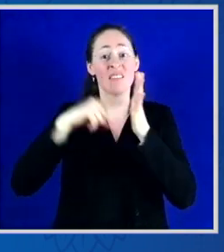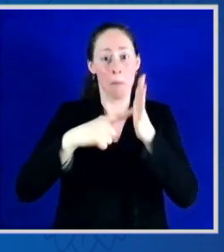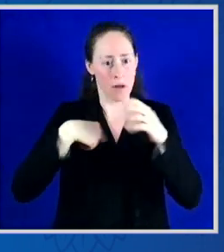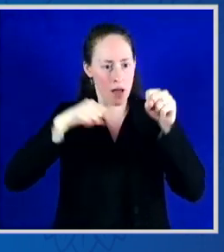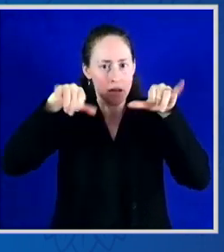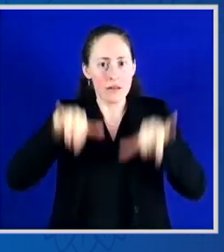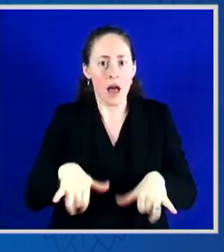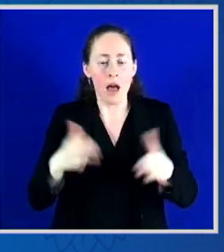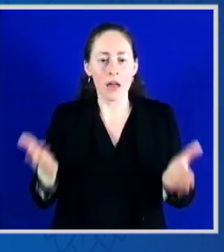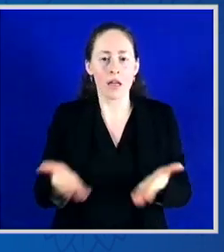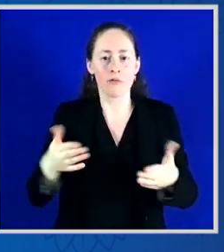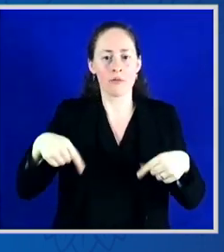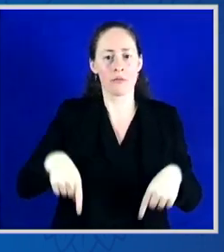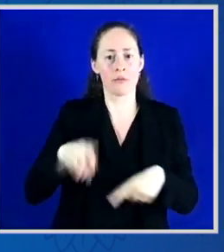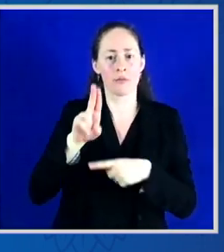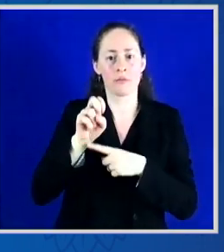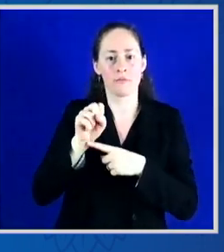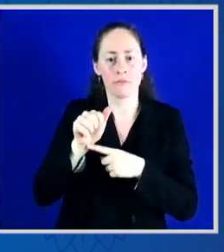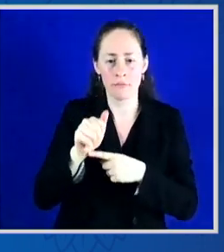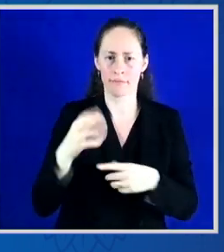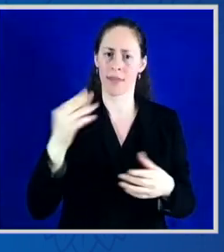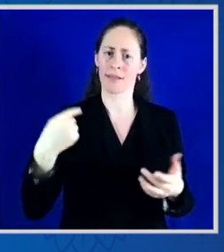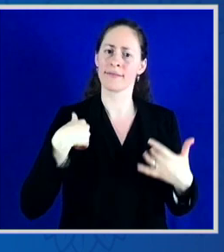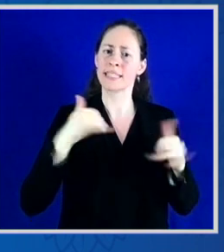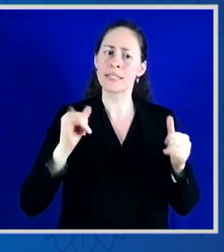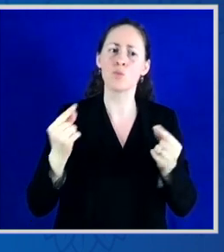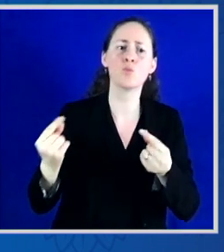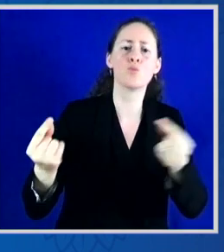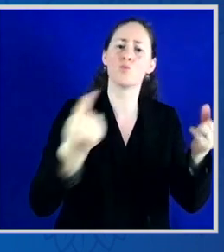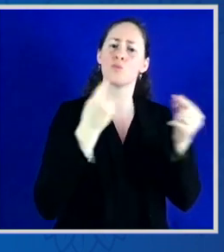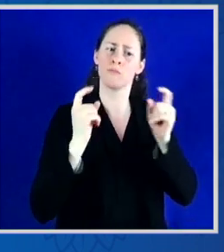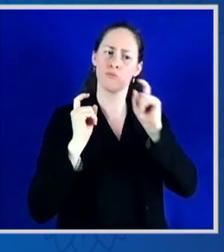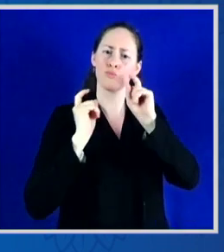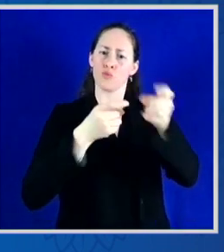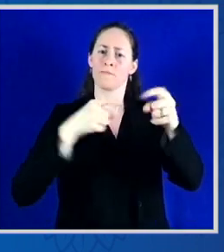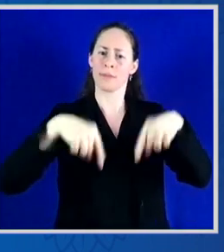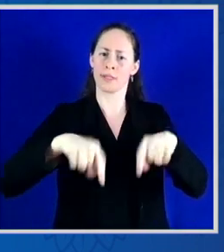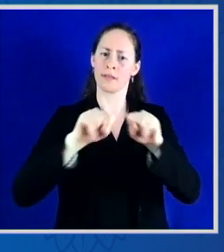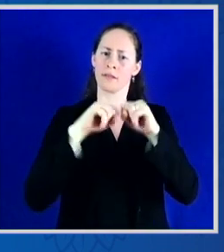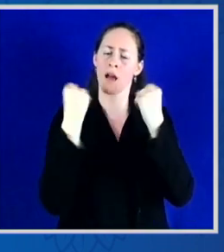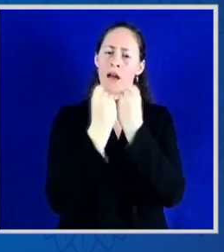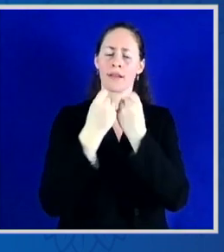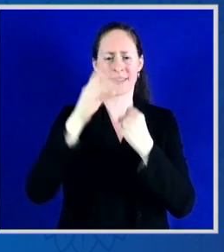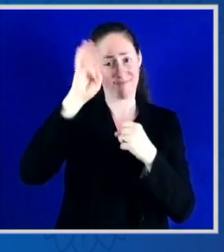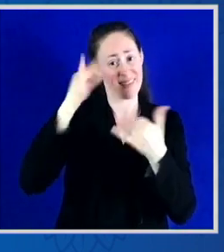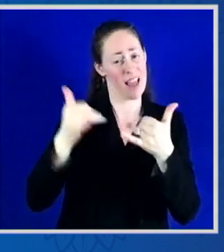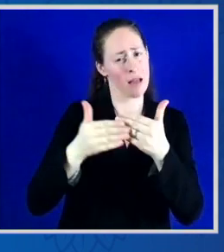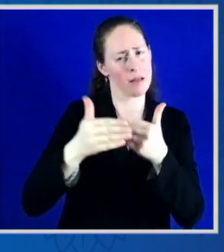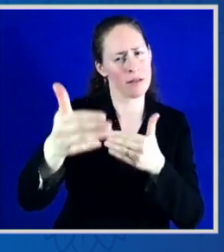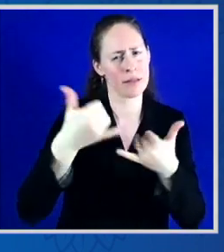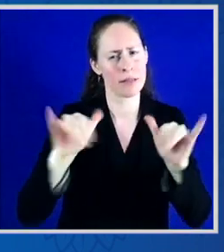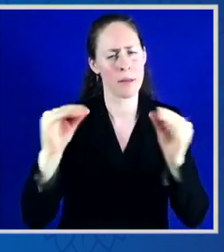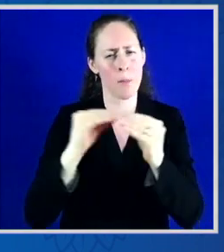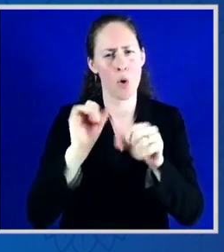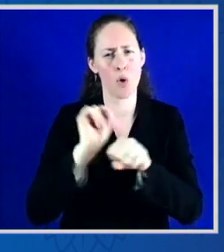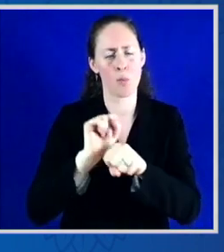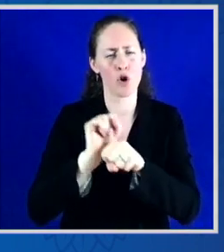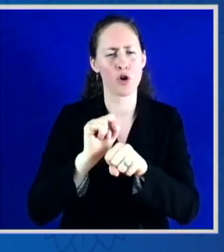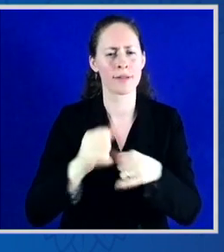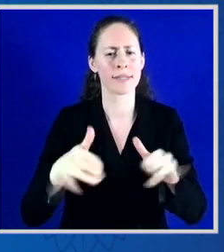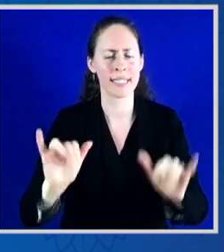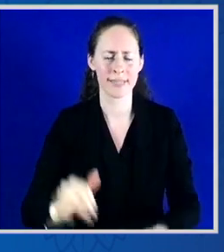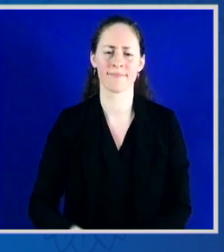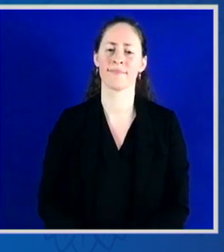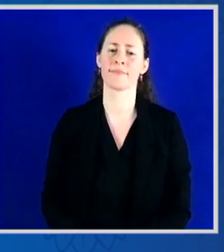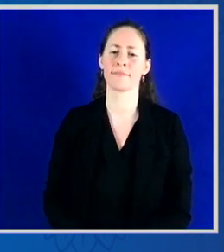because there's still a lot of work to do during this pandemic. And I'm so glad that you got your degree, Javier. And,